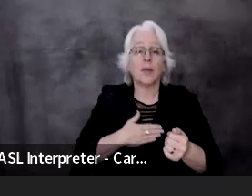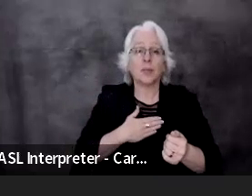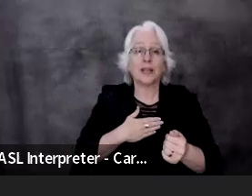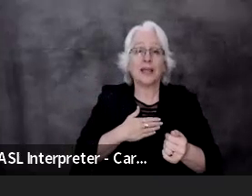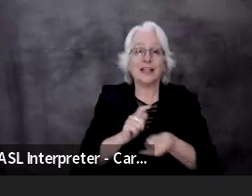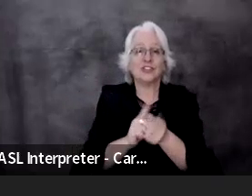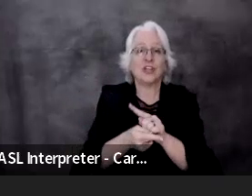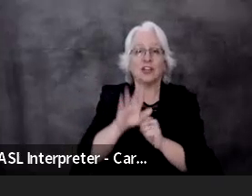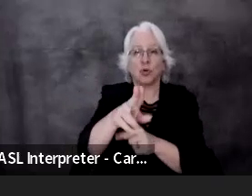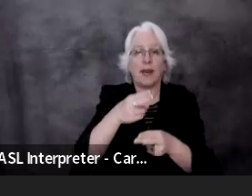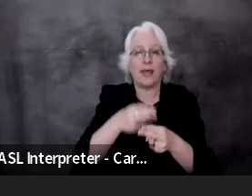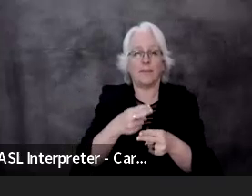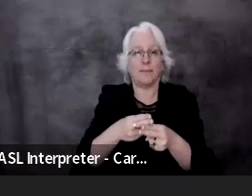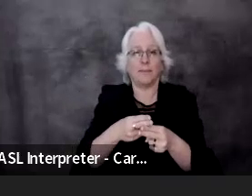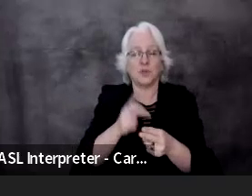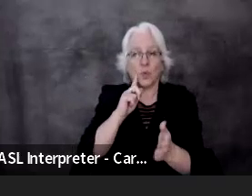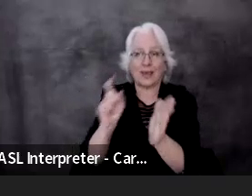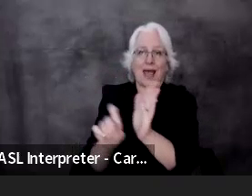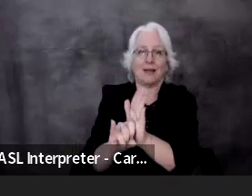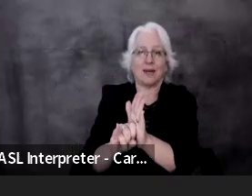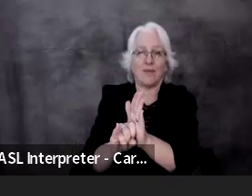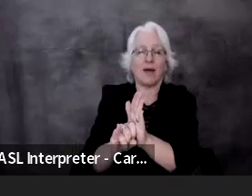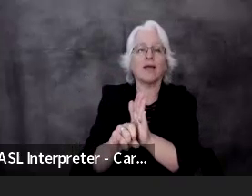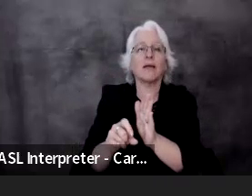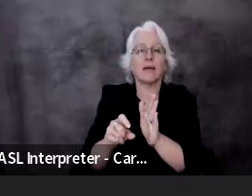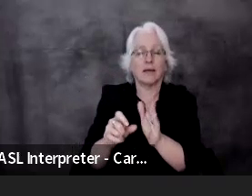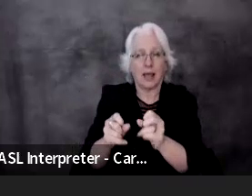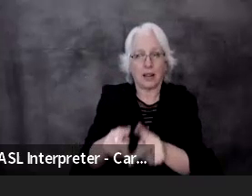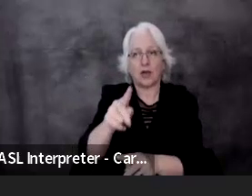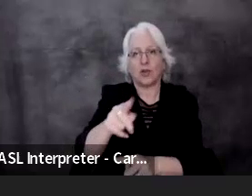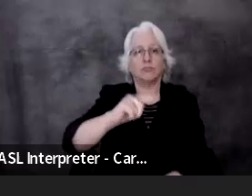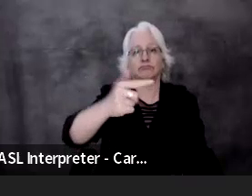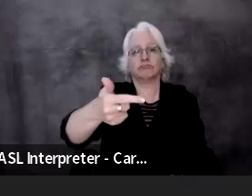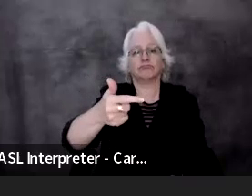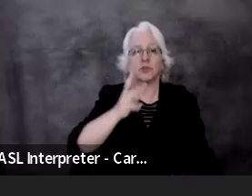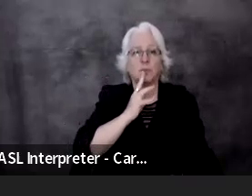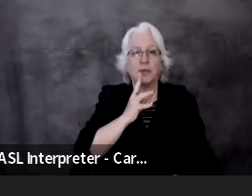rename yourself so that we can identify you and allow you to speak your comment.